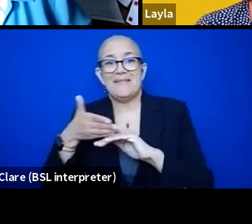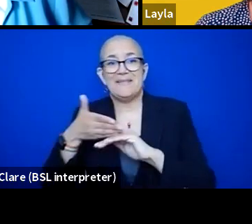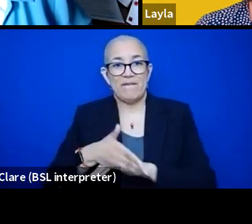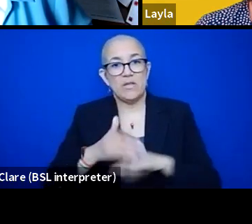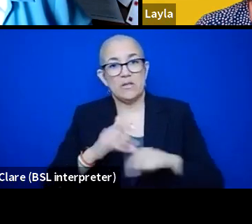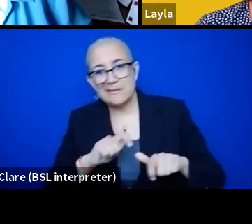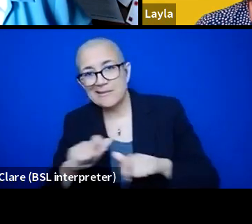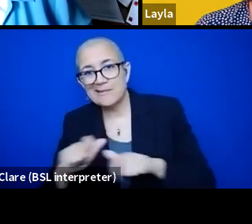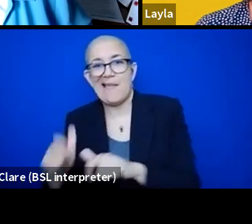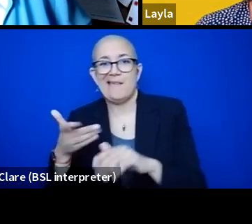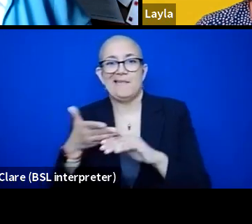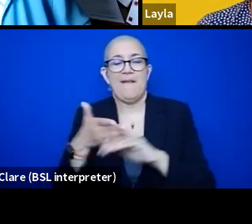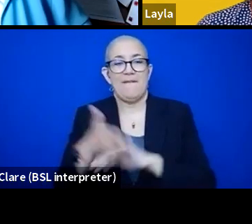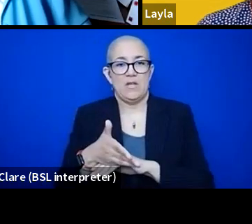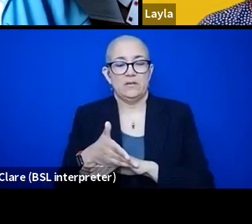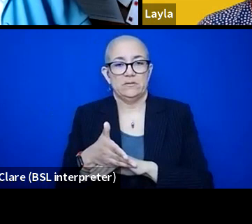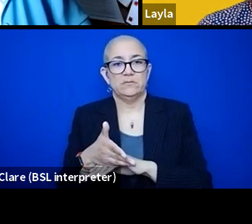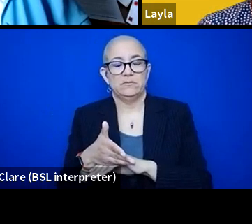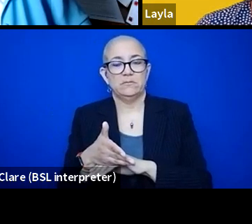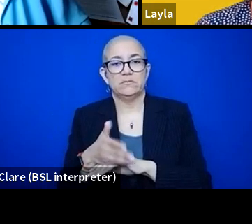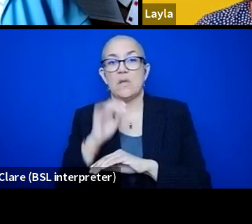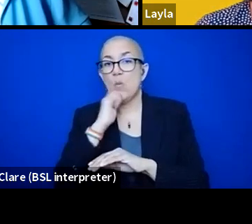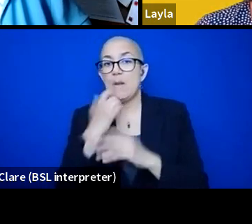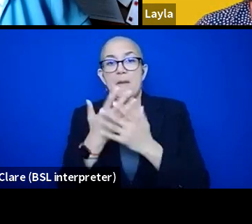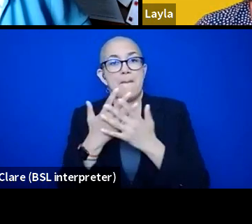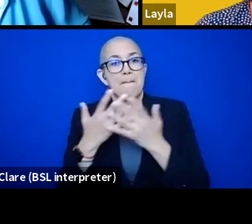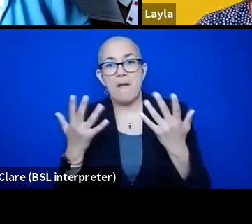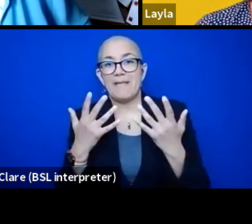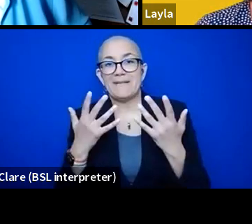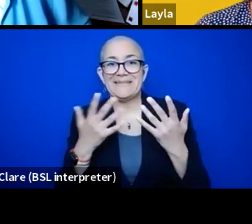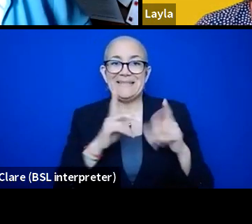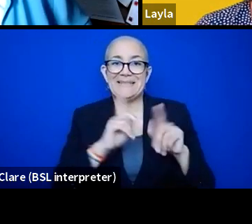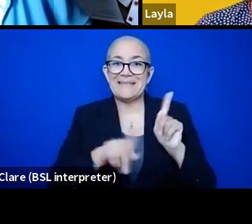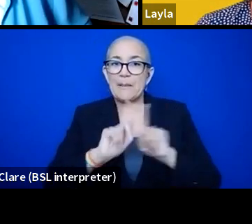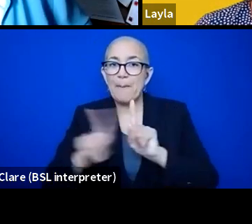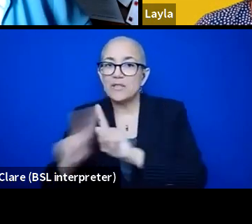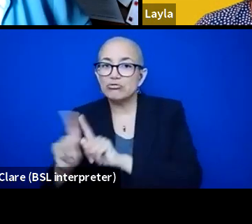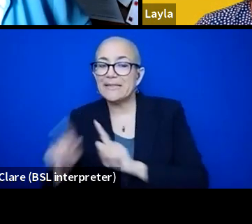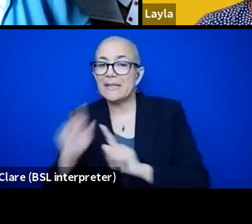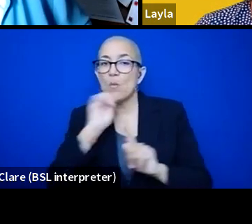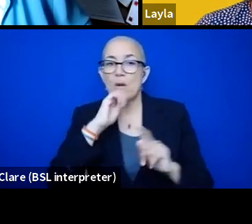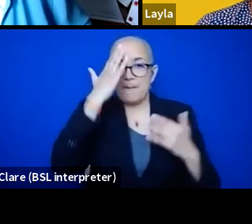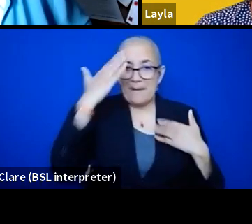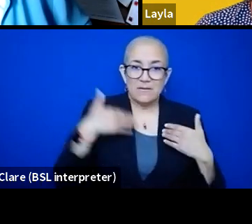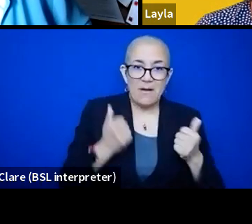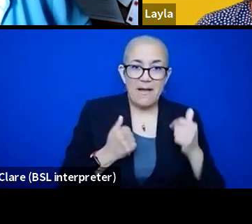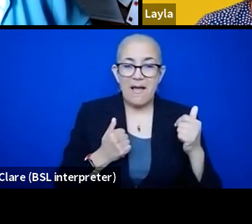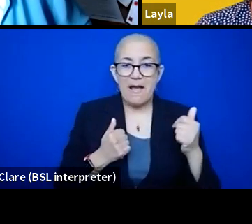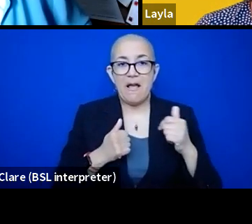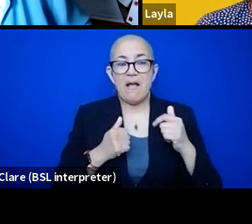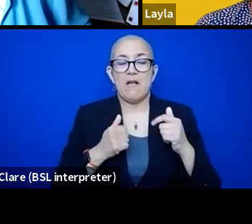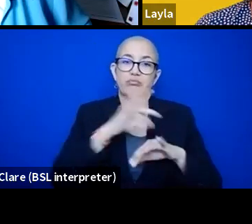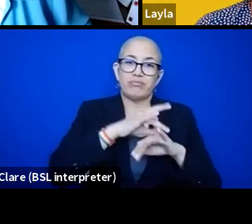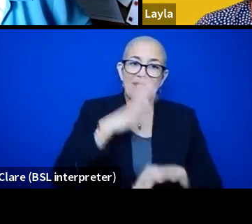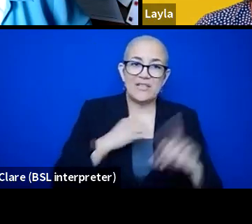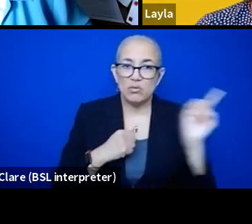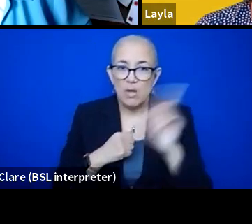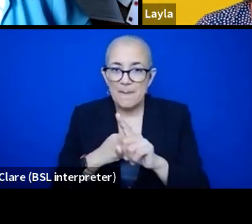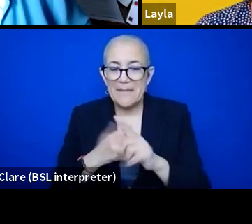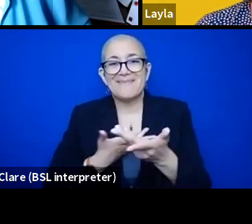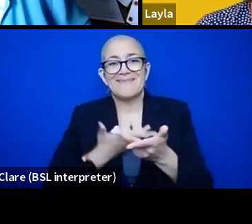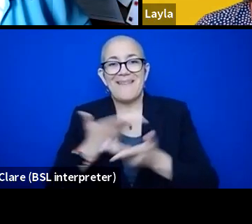a sustained effort. And it's going to be, you know, multidisciplinary. We're going to have people from mental health coming in, people from counselling coming in.